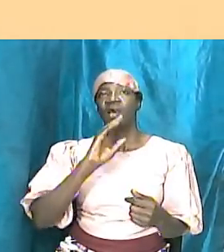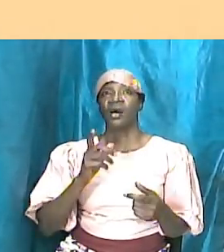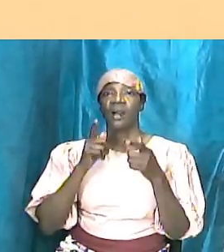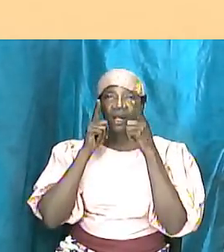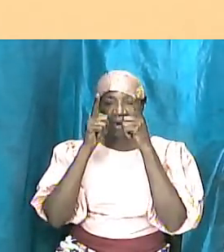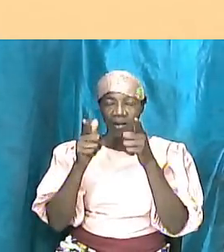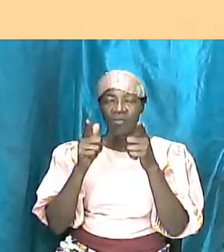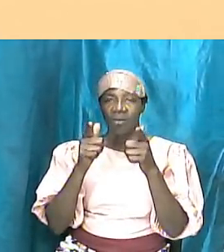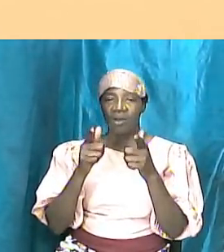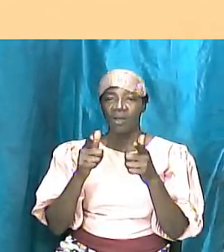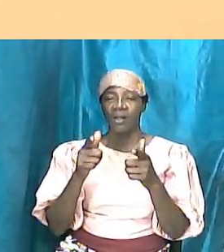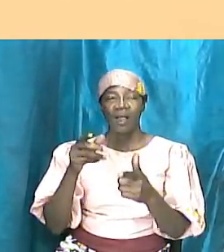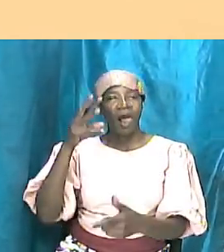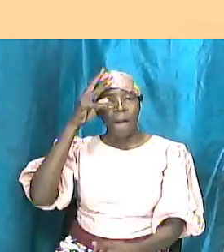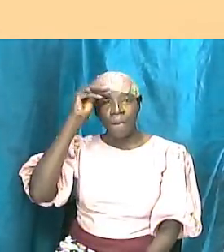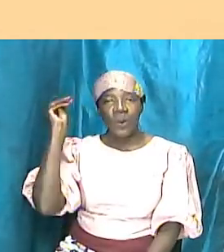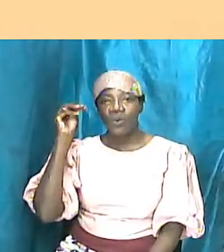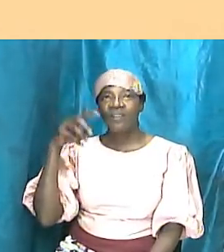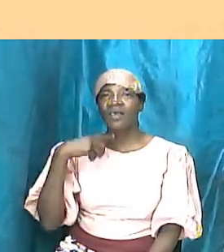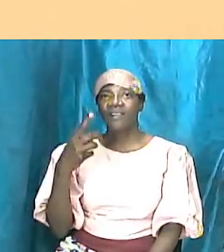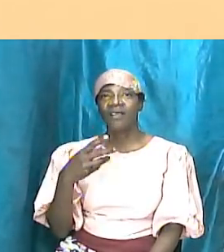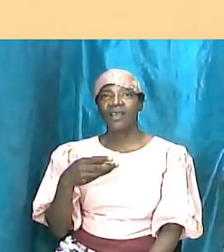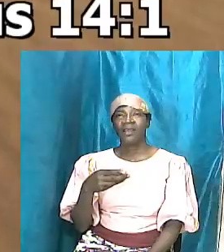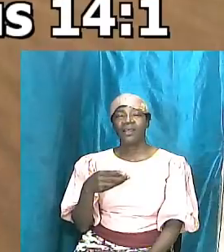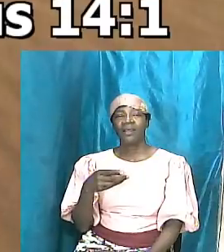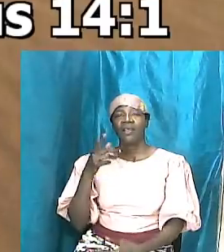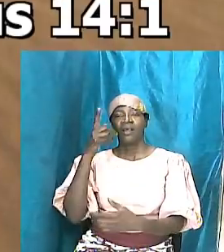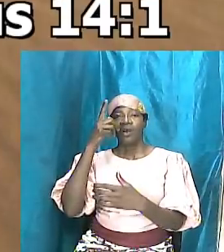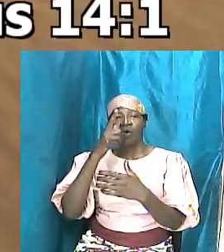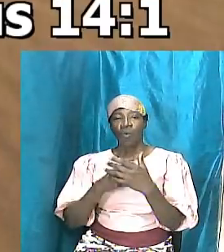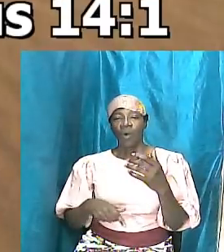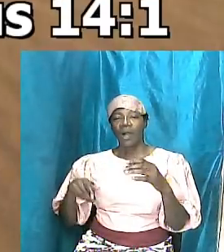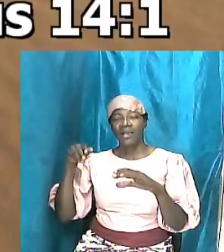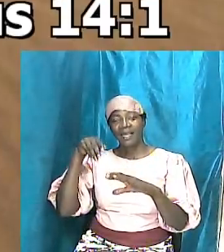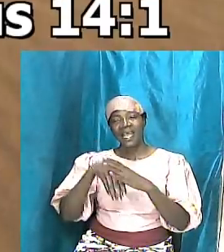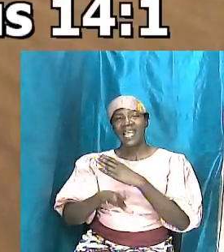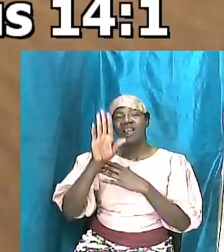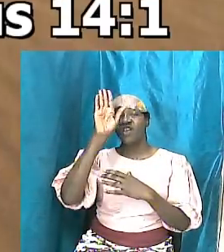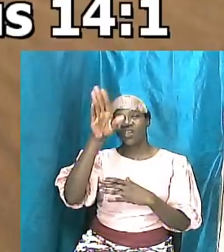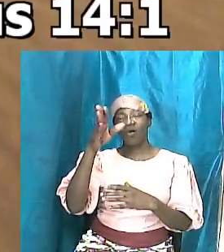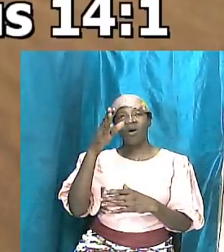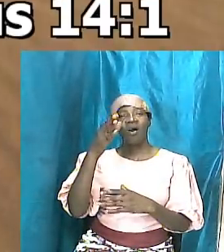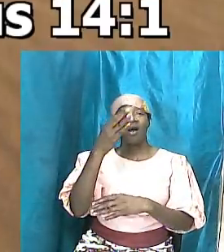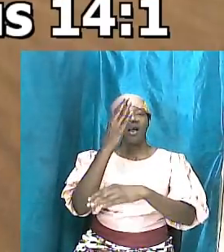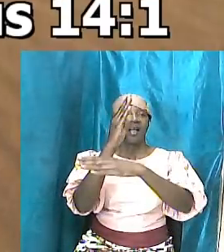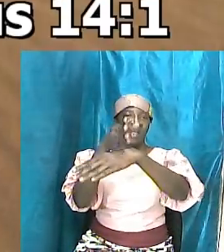and said to him, "Moses, what is it that you have in your hand?"